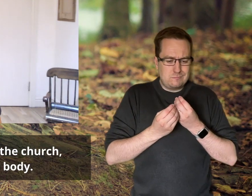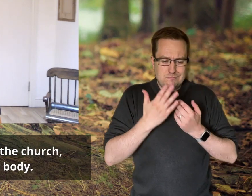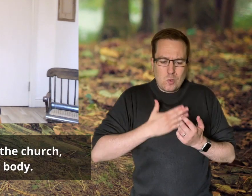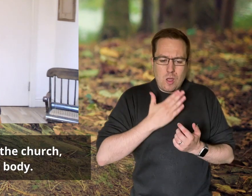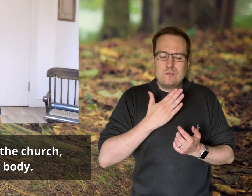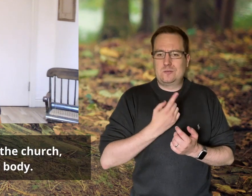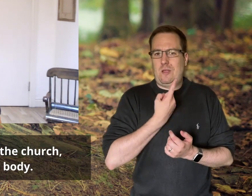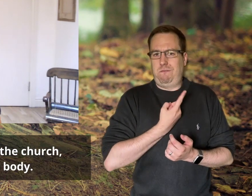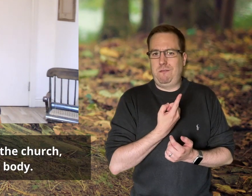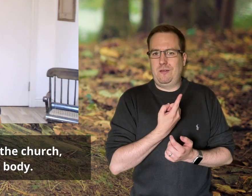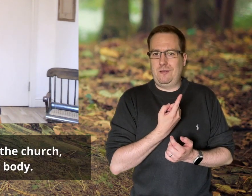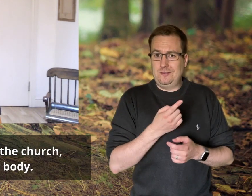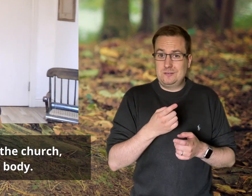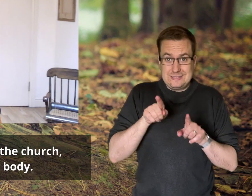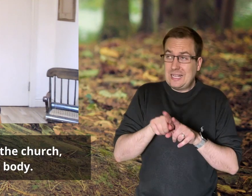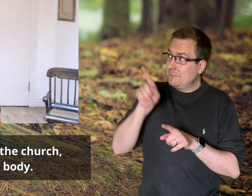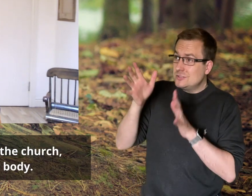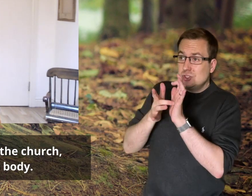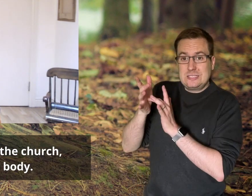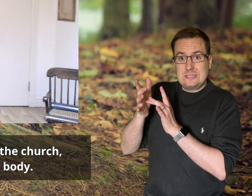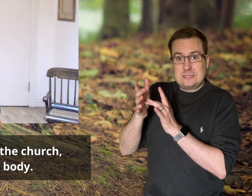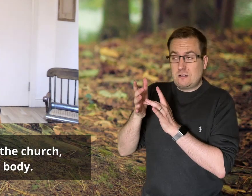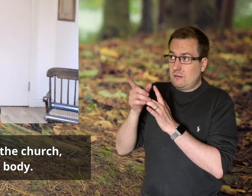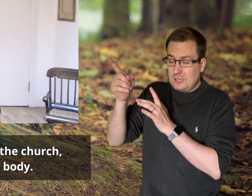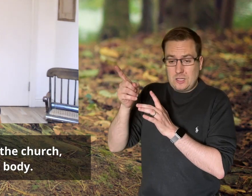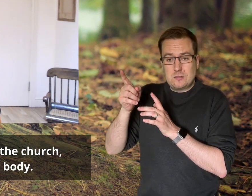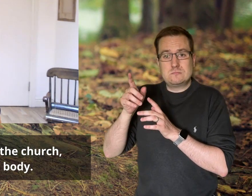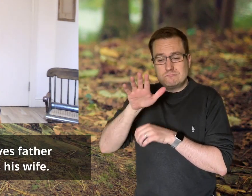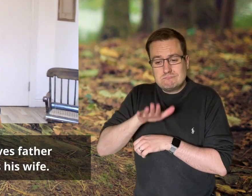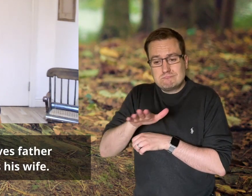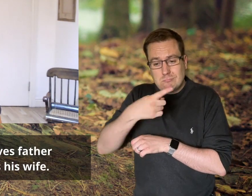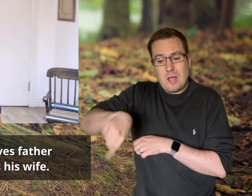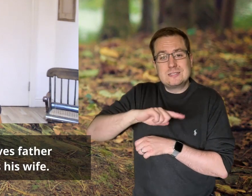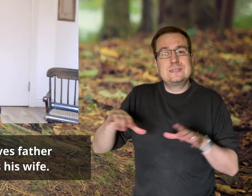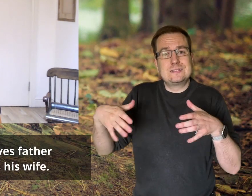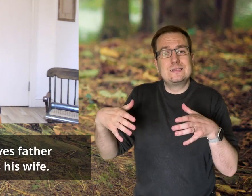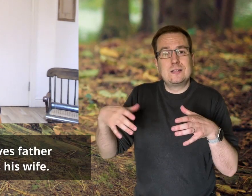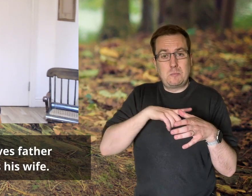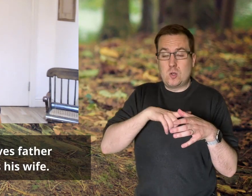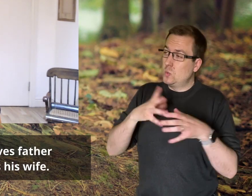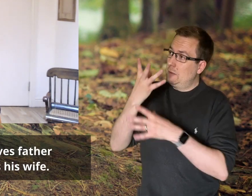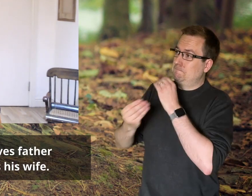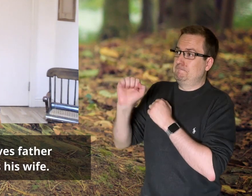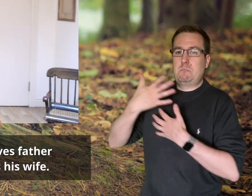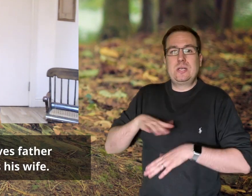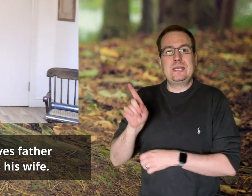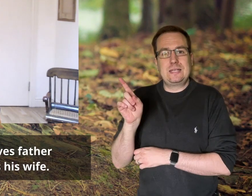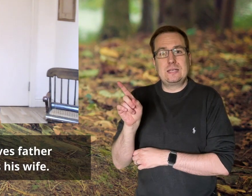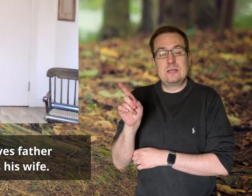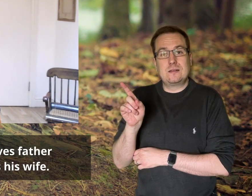That's how Christ treats us, the church, since we are part of his body. And this is why a man